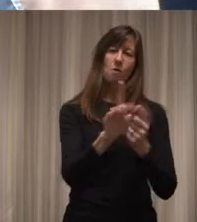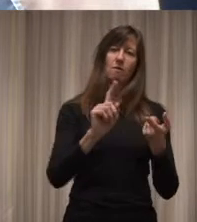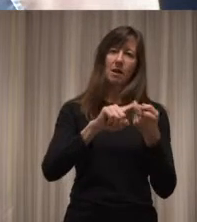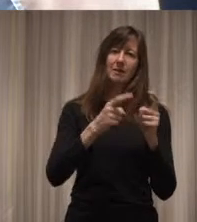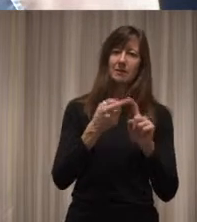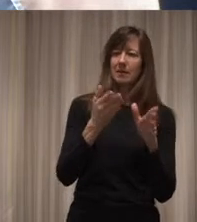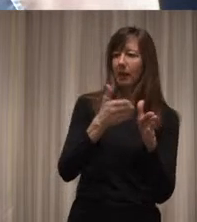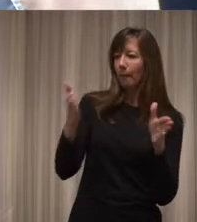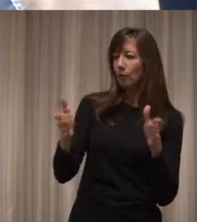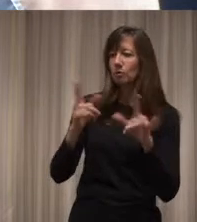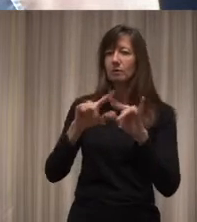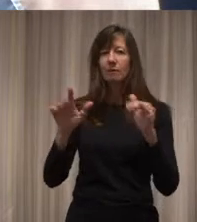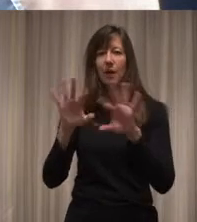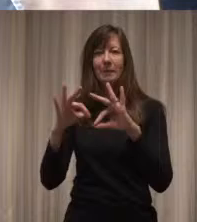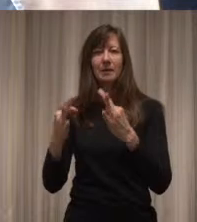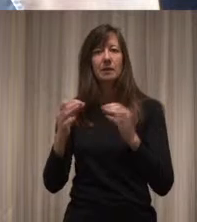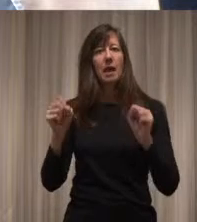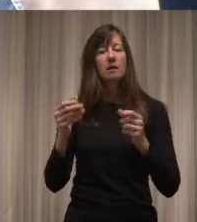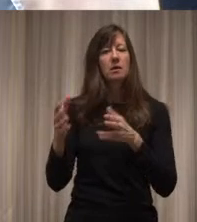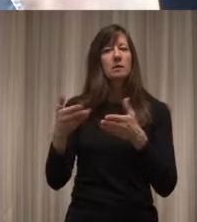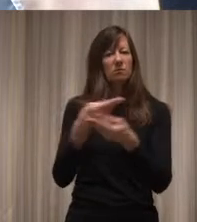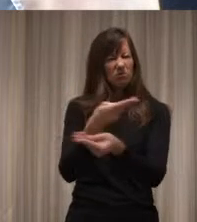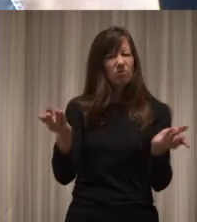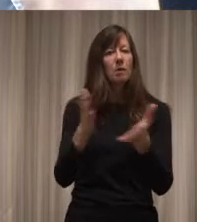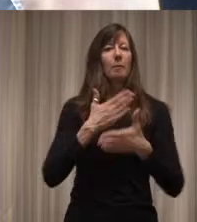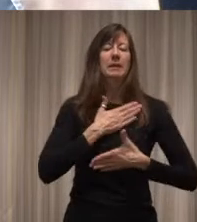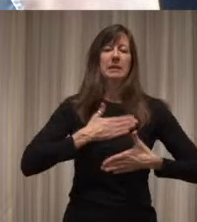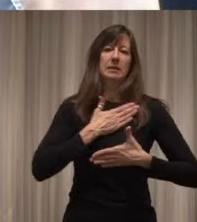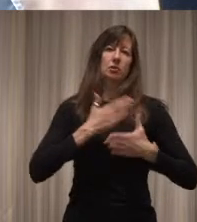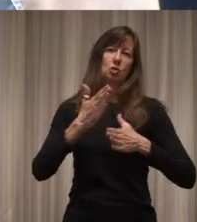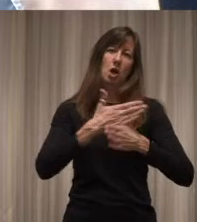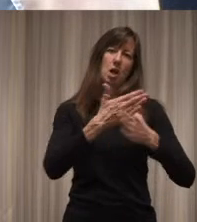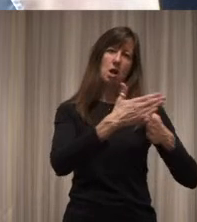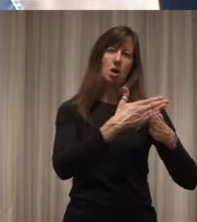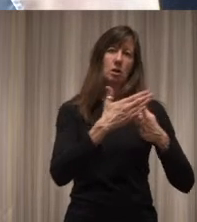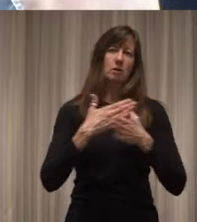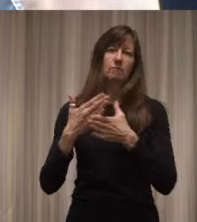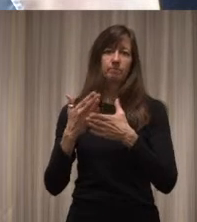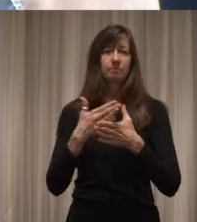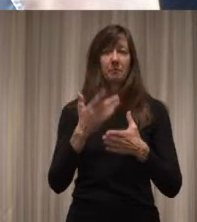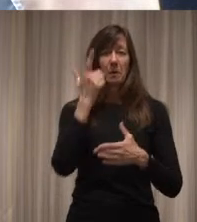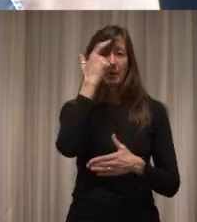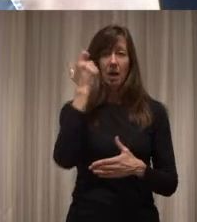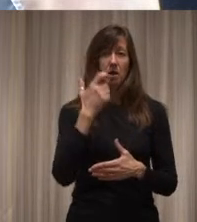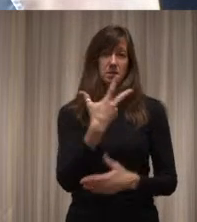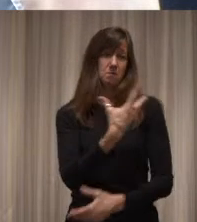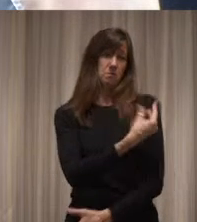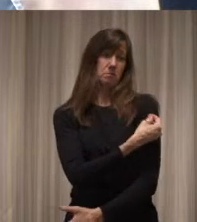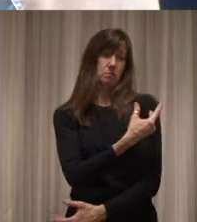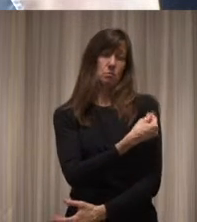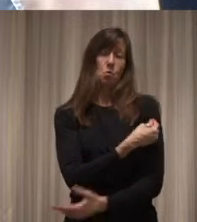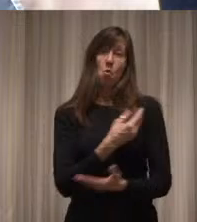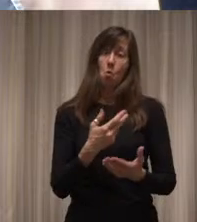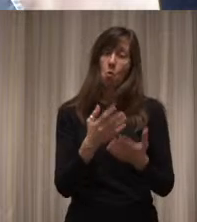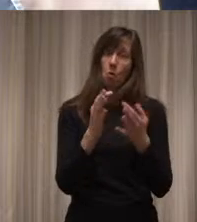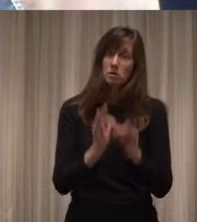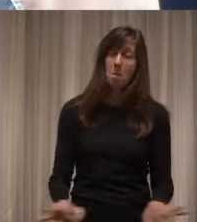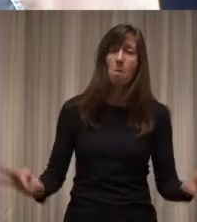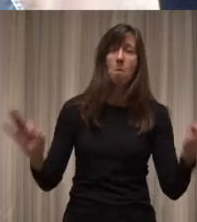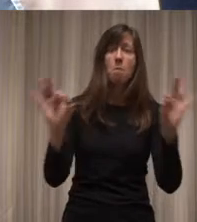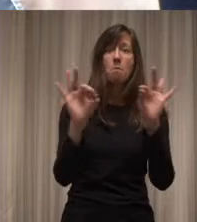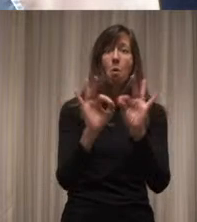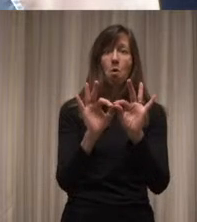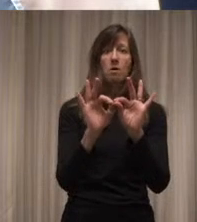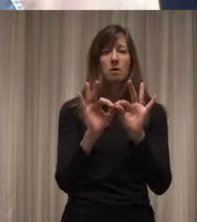this is the single most important work and effort that we will undertake in our entire pandemic response is getting this